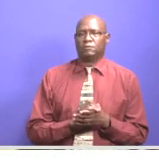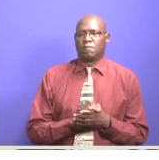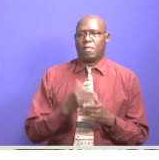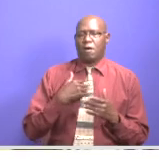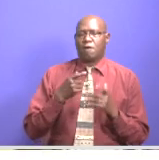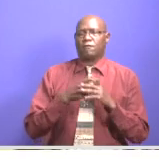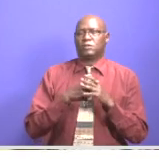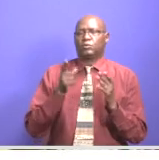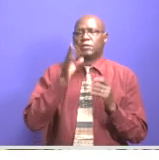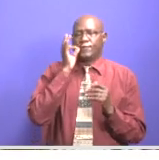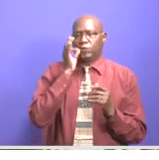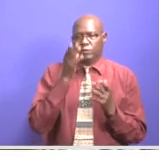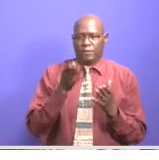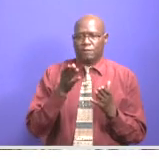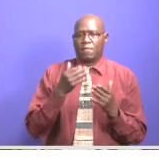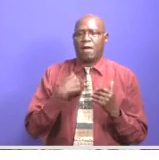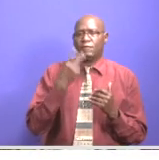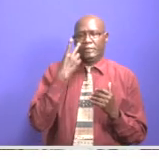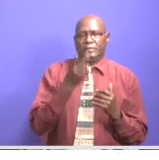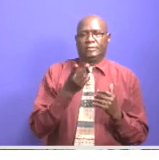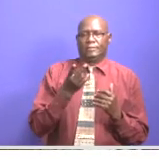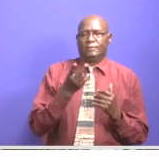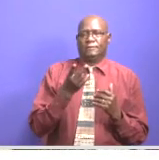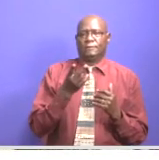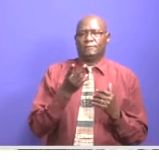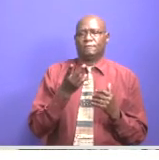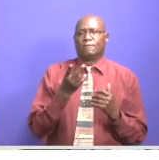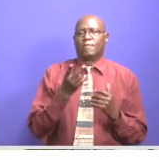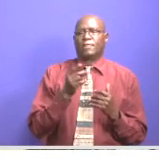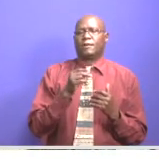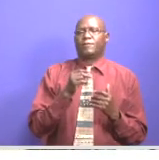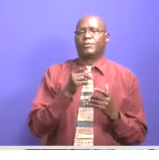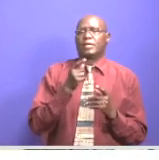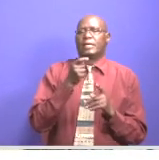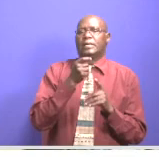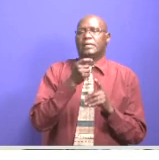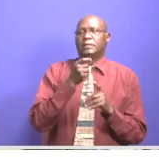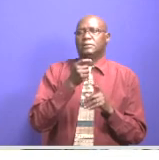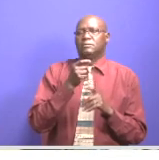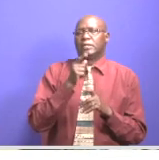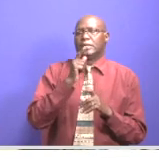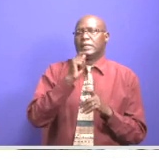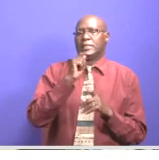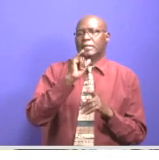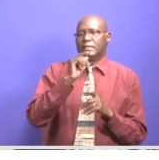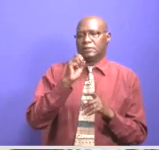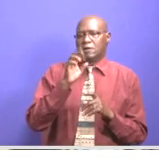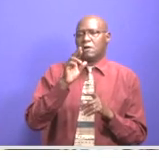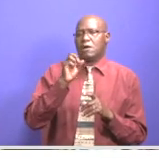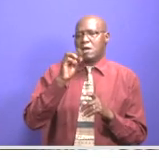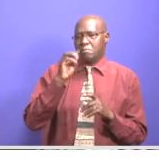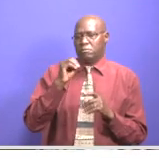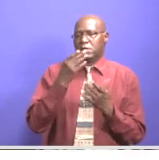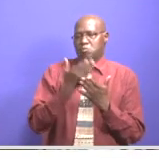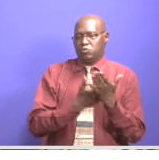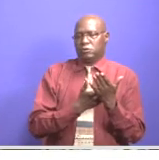started bearing fruit, because we have seen the interim report. It's talking about domiciling the junior secondary in